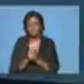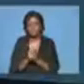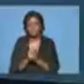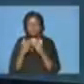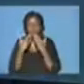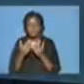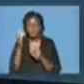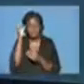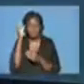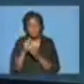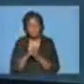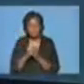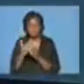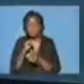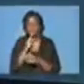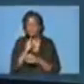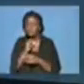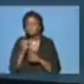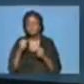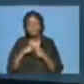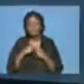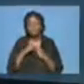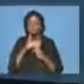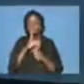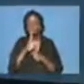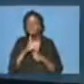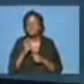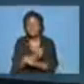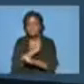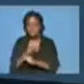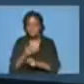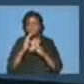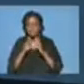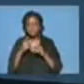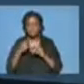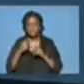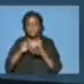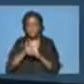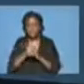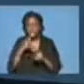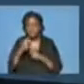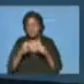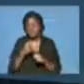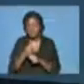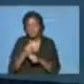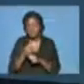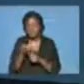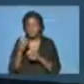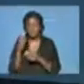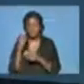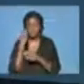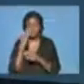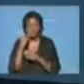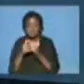Thanks, Corbell. There is and has been strong reaction to these sorts of incidents of abuse against children. Families of all murdered victims